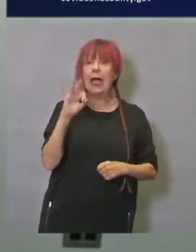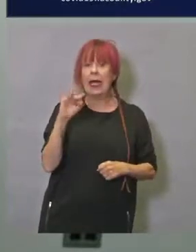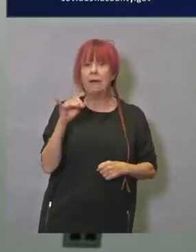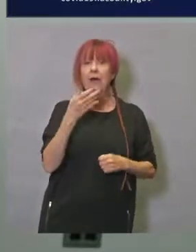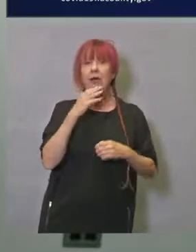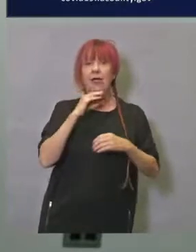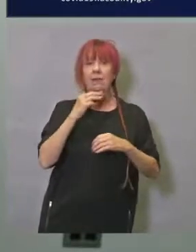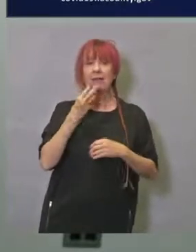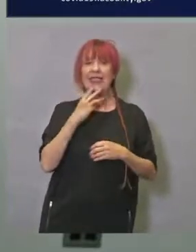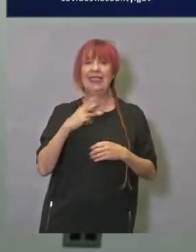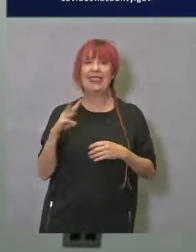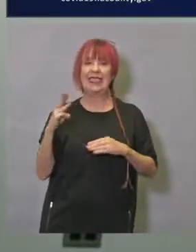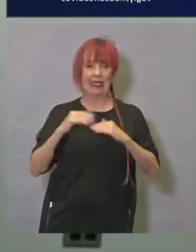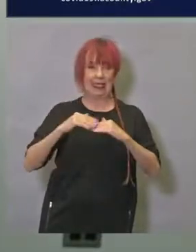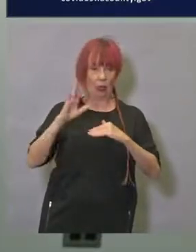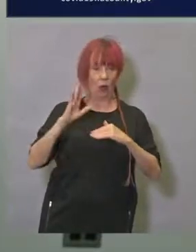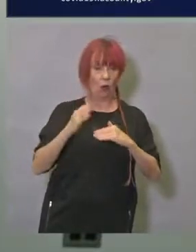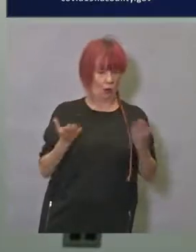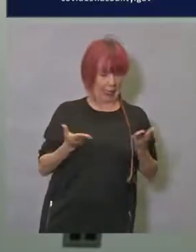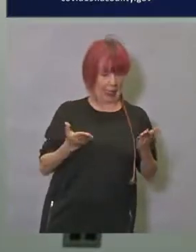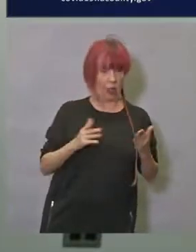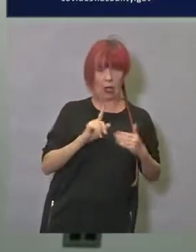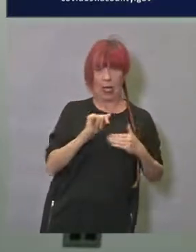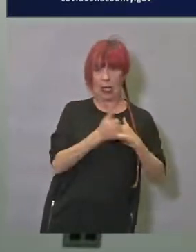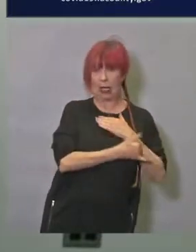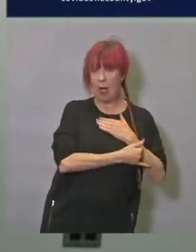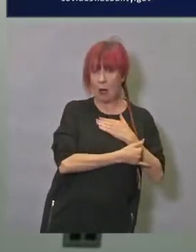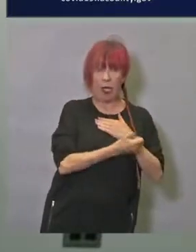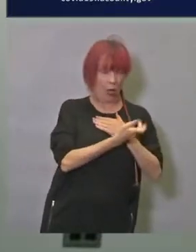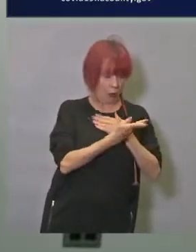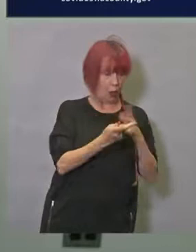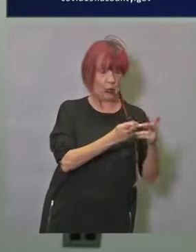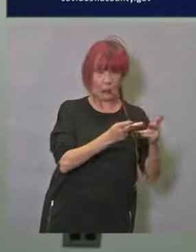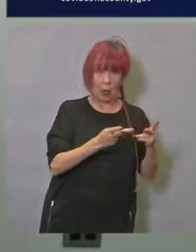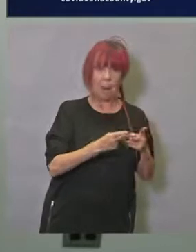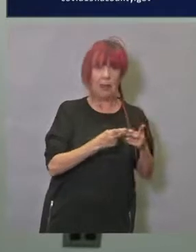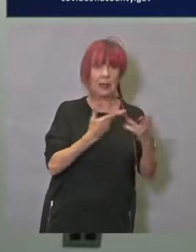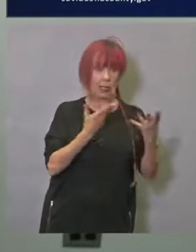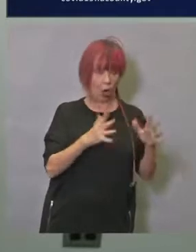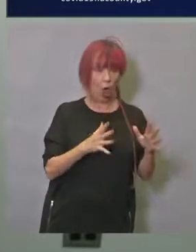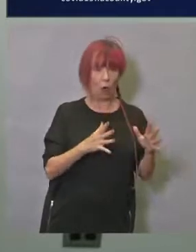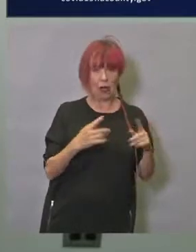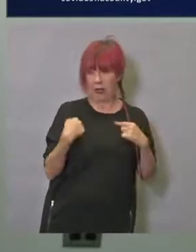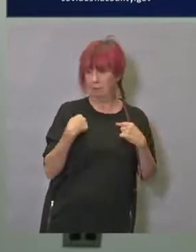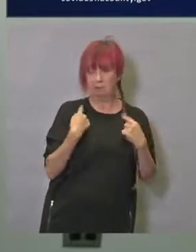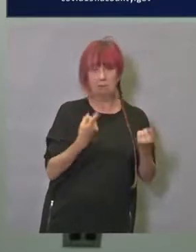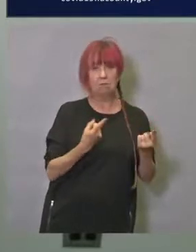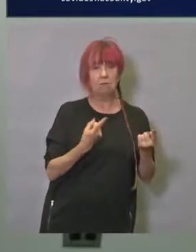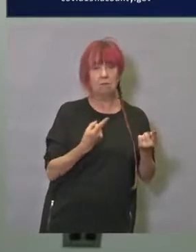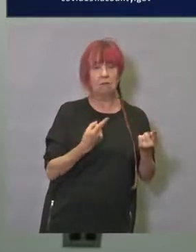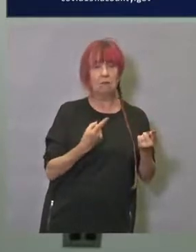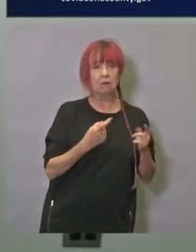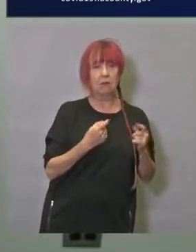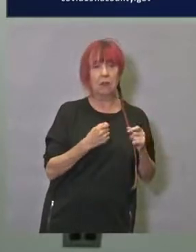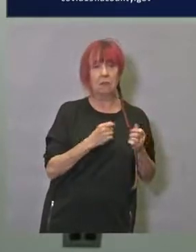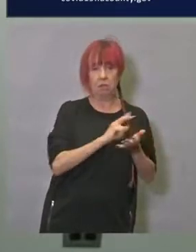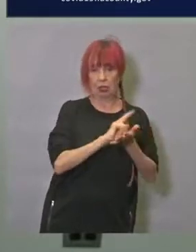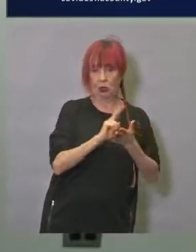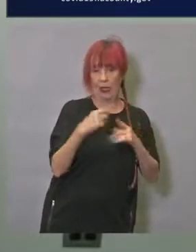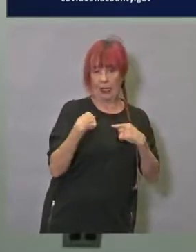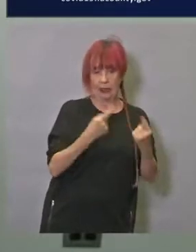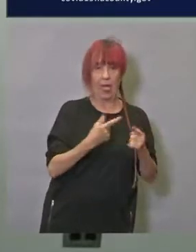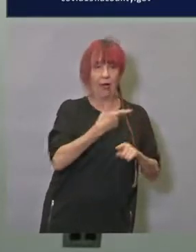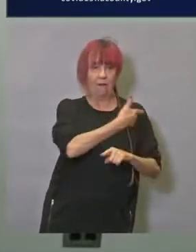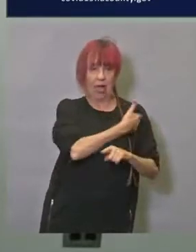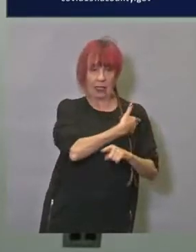older. And here in LA County, we have some sites that are in fact already and have been for the last 2 weeks